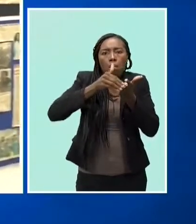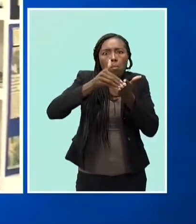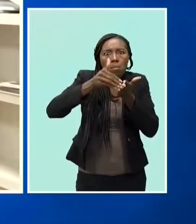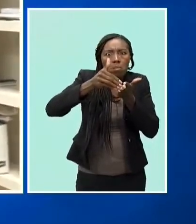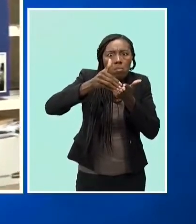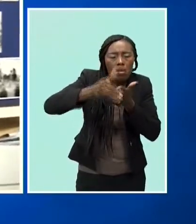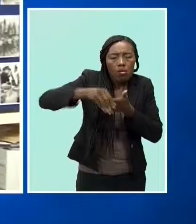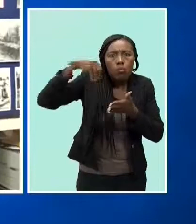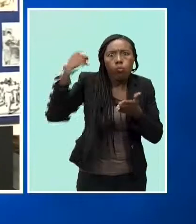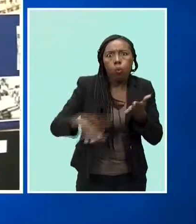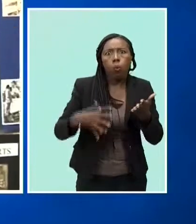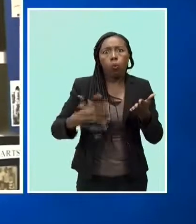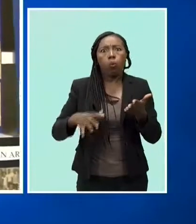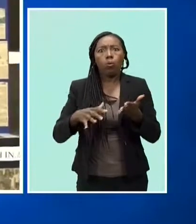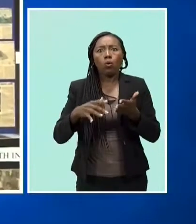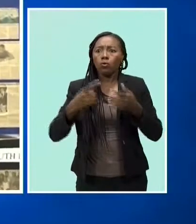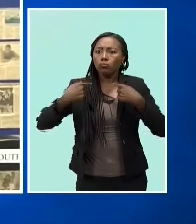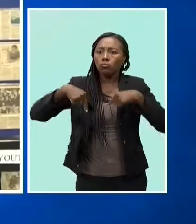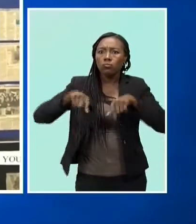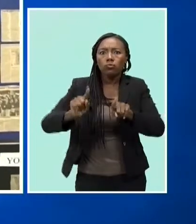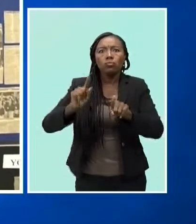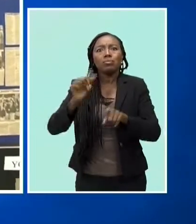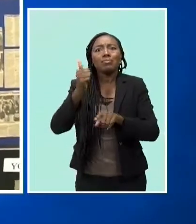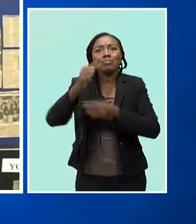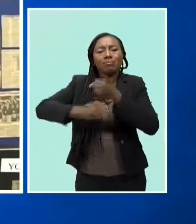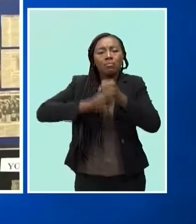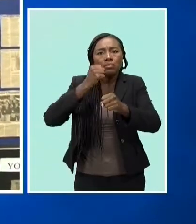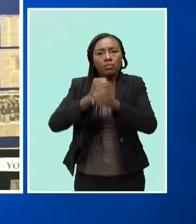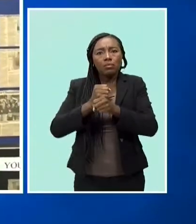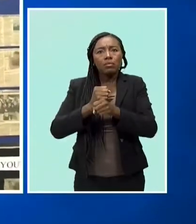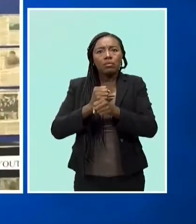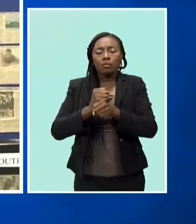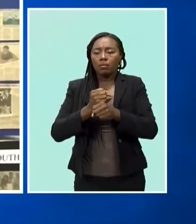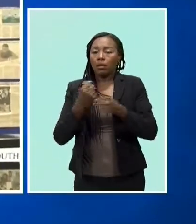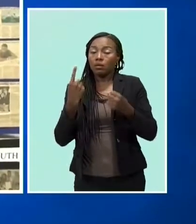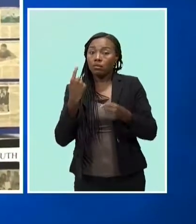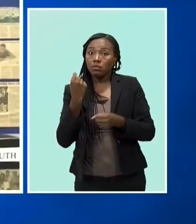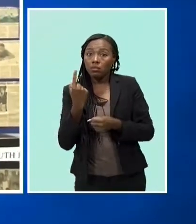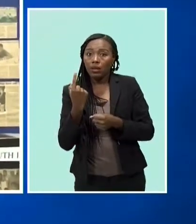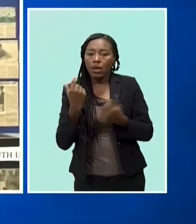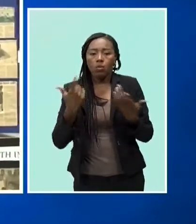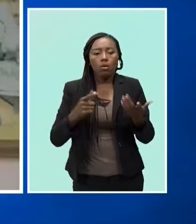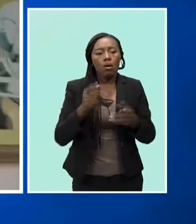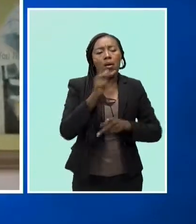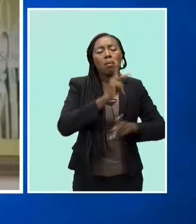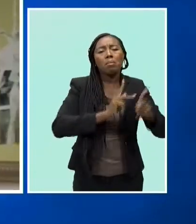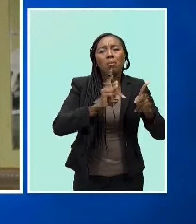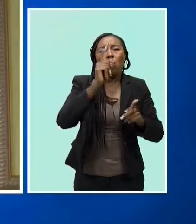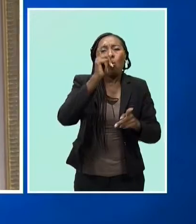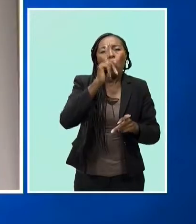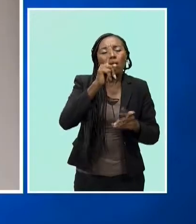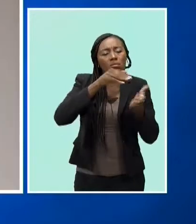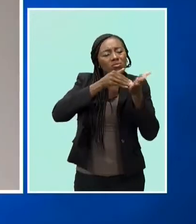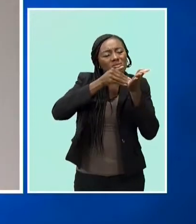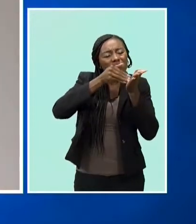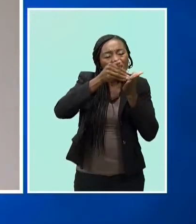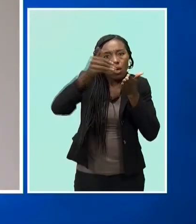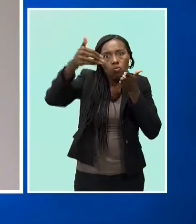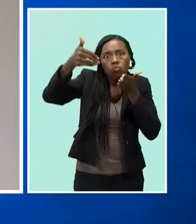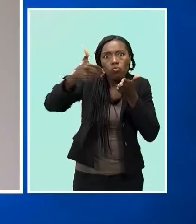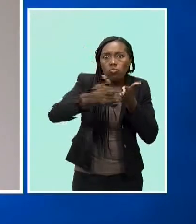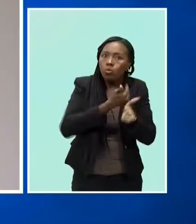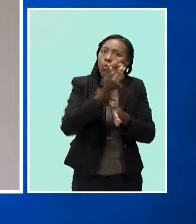revenue during that time frame. Throughout the period, we've worked with over 1,000 new